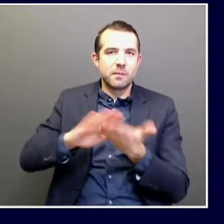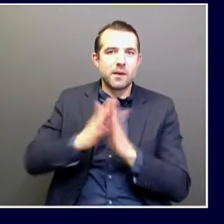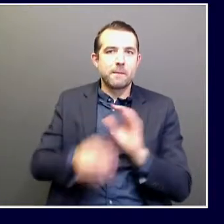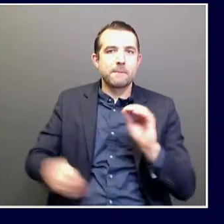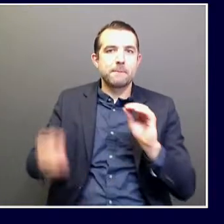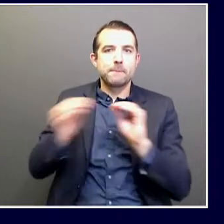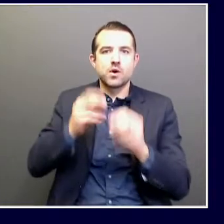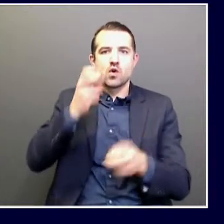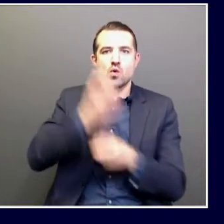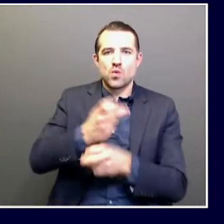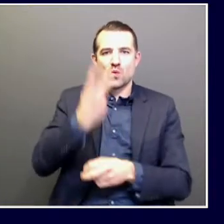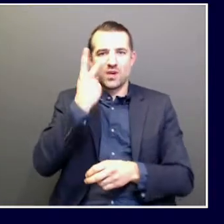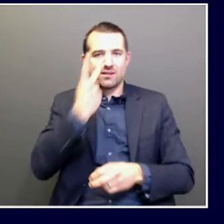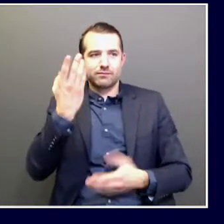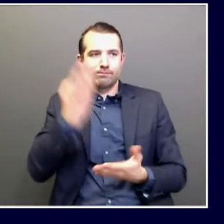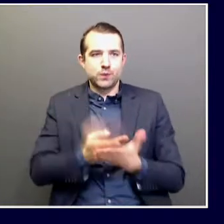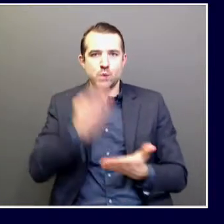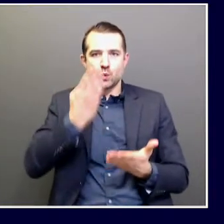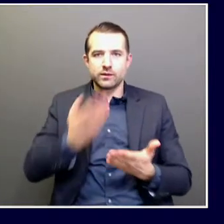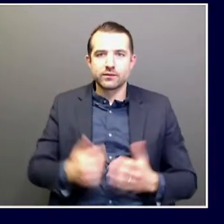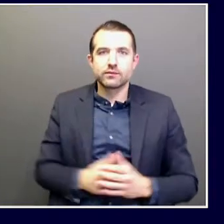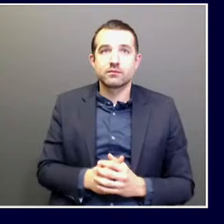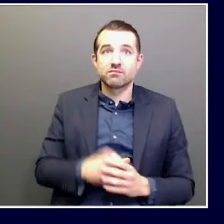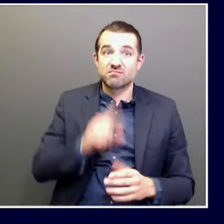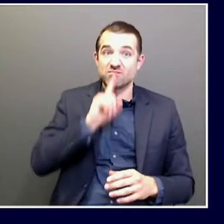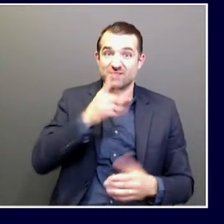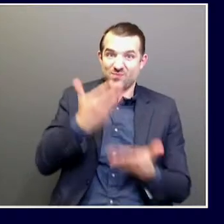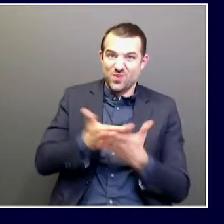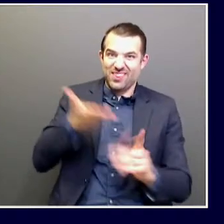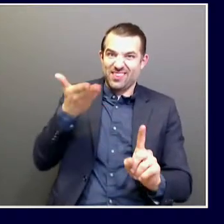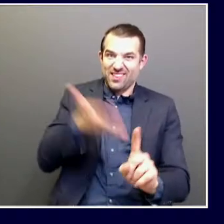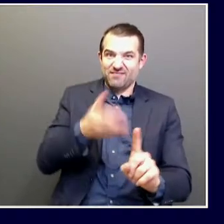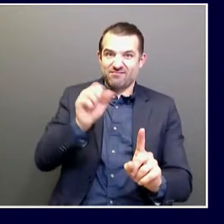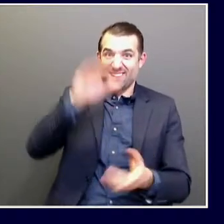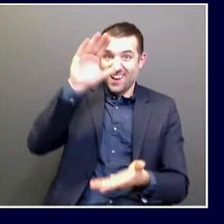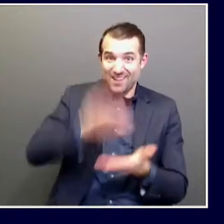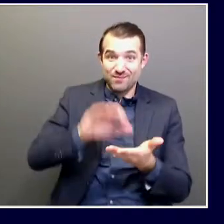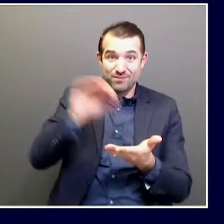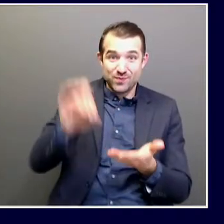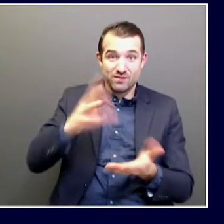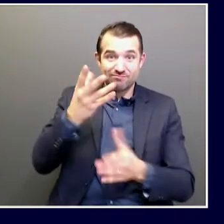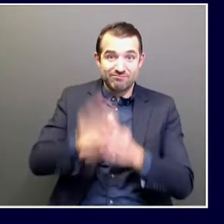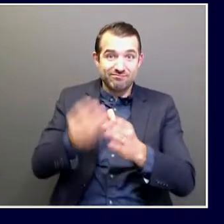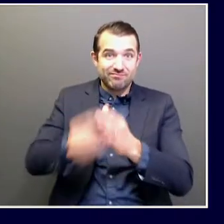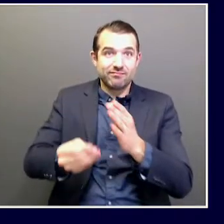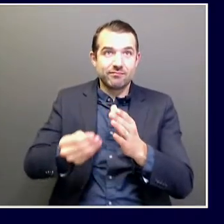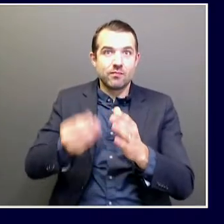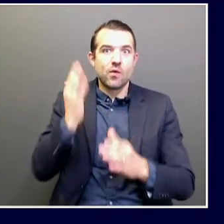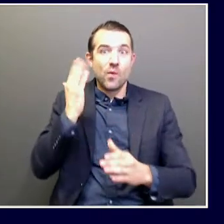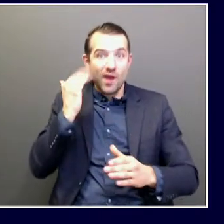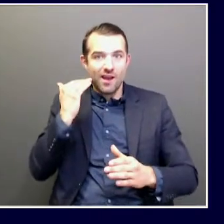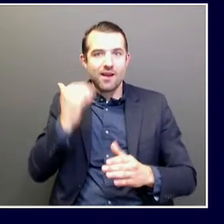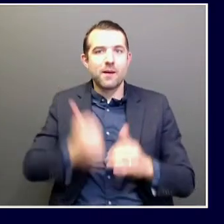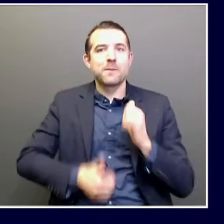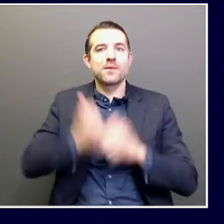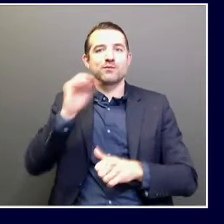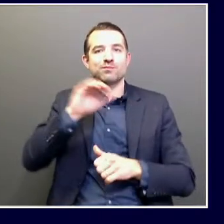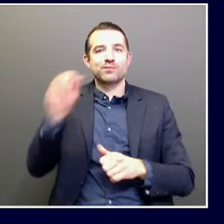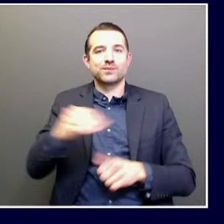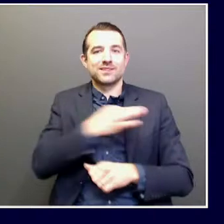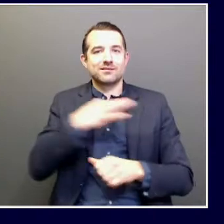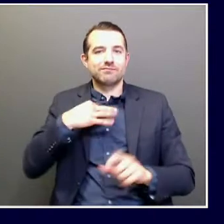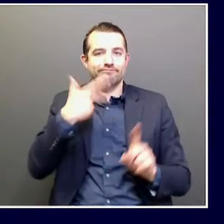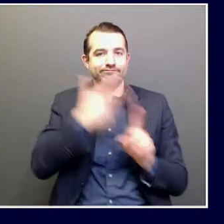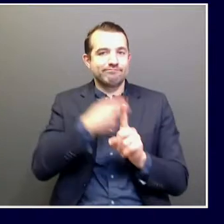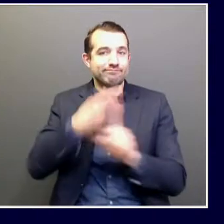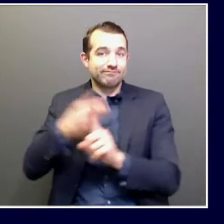Great. Thank you, Megan. Let me go to Marissa. Yep. Sorry, Megan, I cut you off. Oh, I was just saying thank